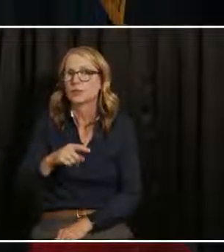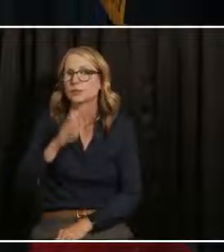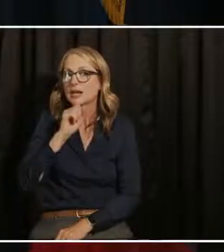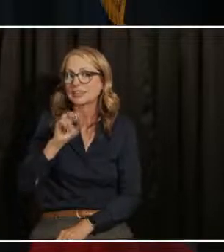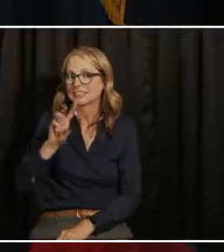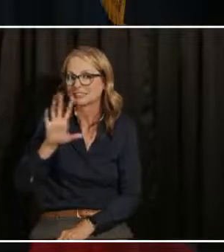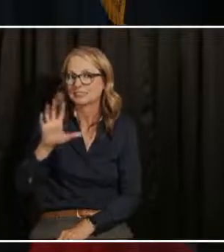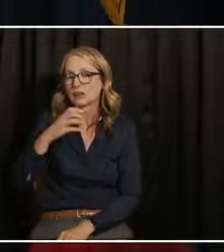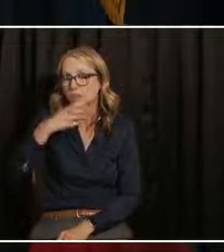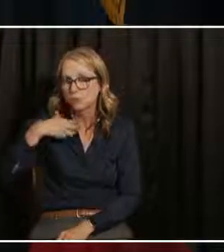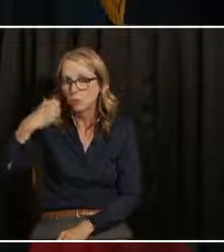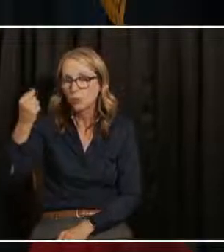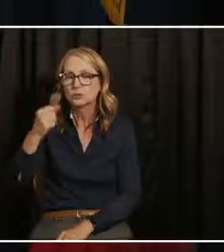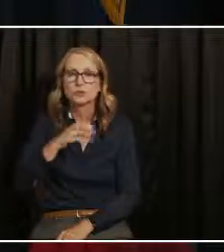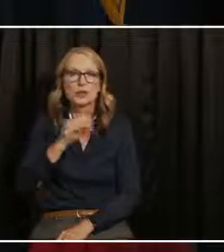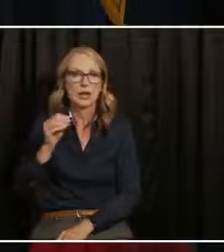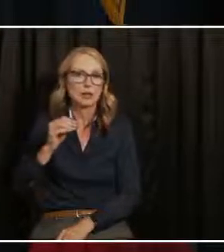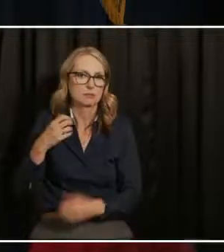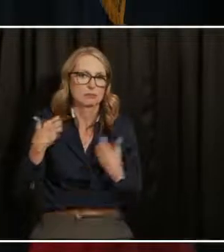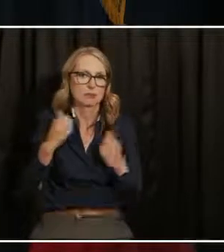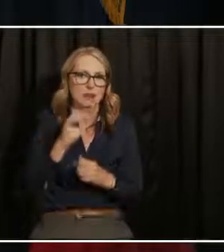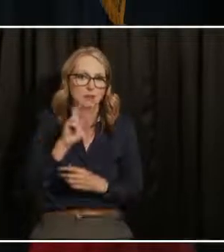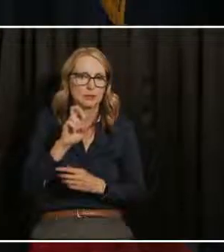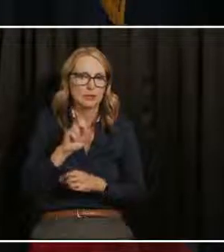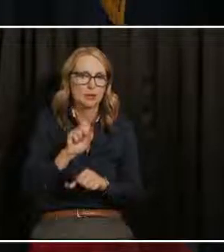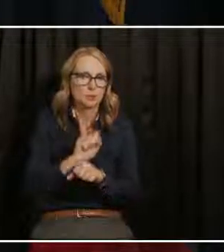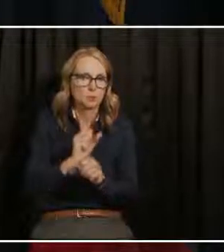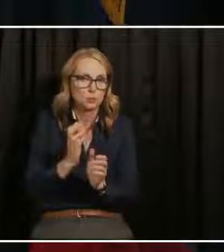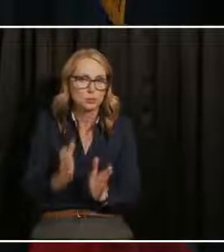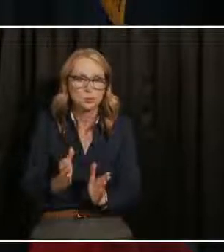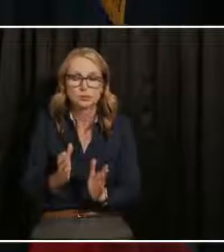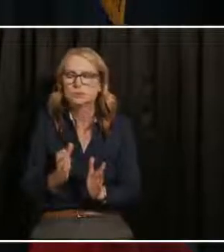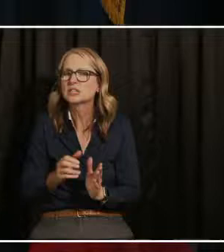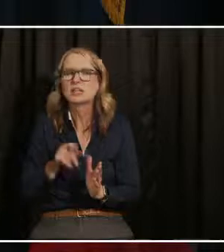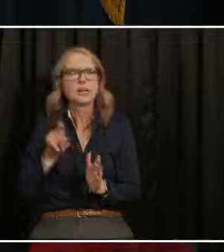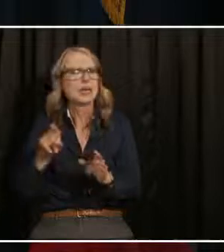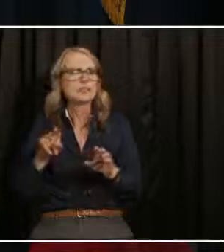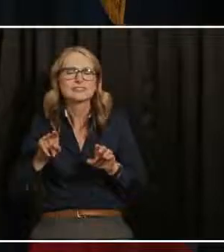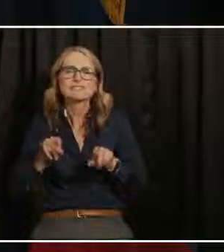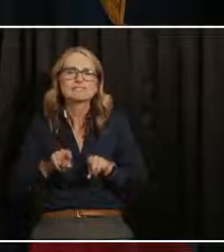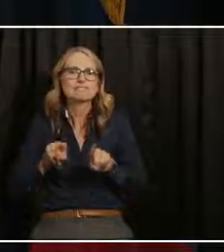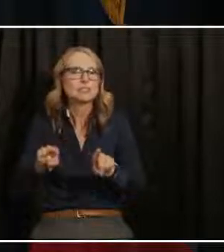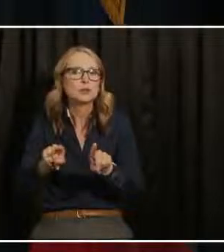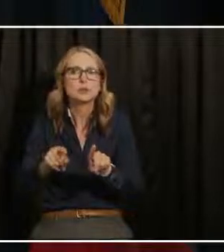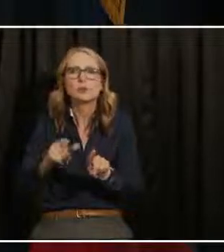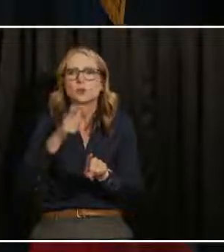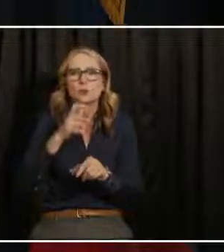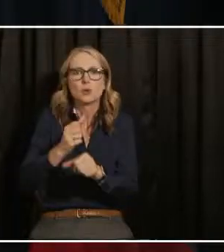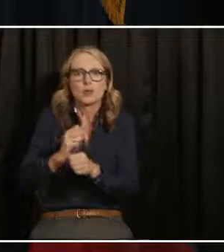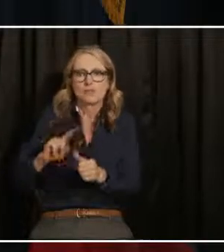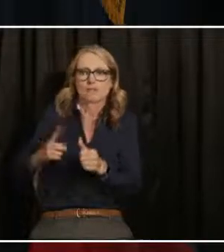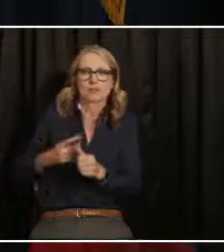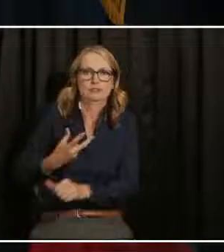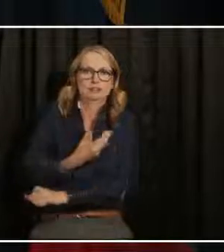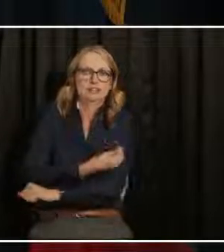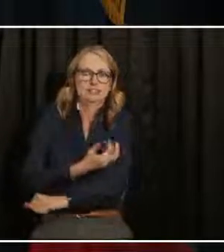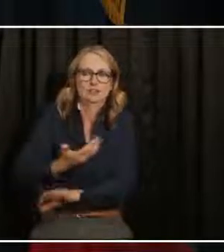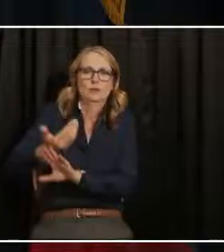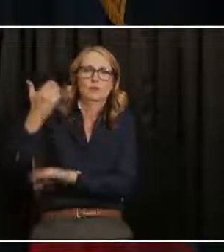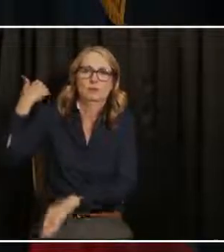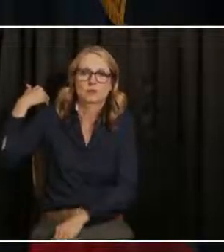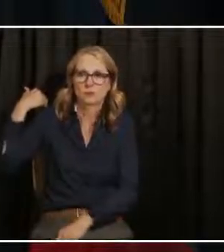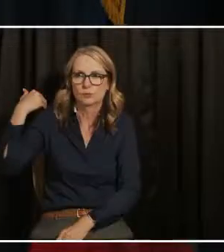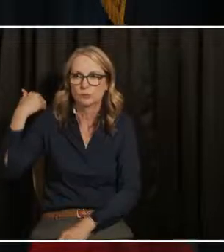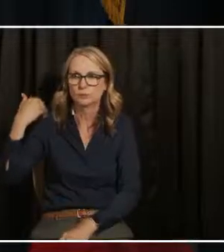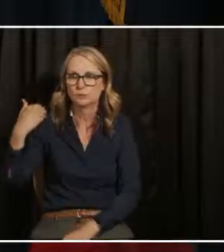with who actually got the vaccine in Colorado 6 months ago. We were 1A, 1B at that point. It was frontline workers 70 and